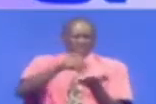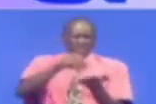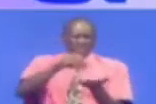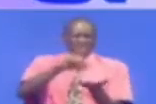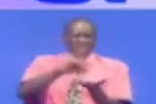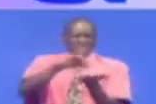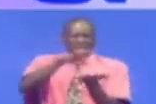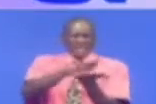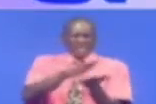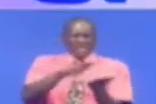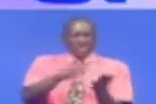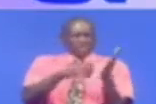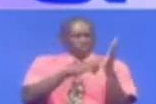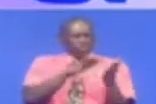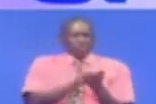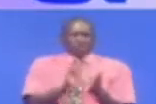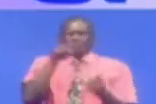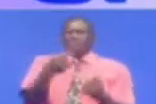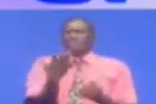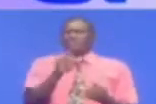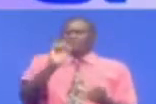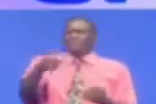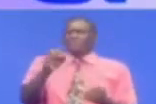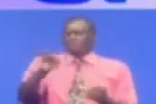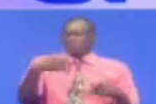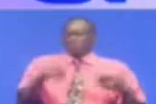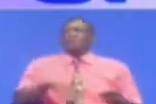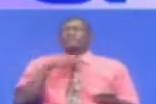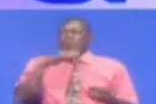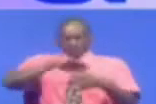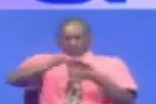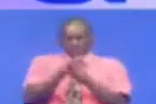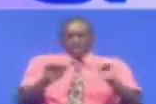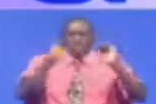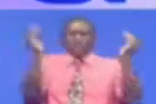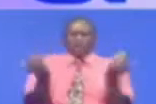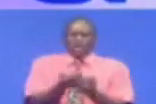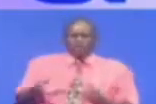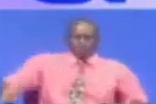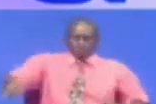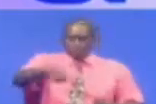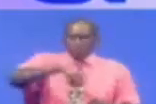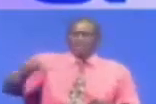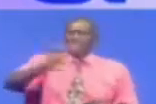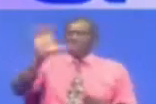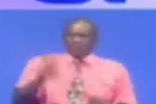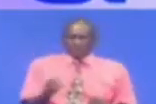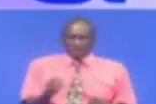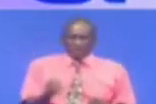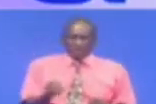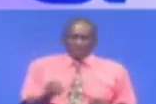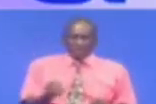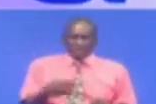1.5 million people had died from COVID-19 globally. We in Africa accounted for